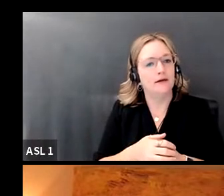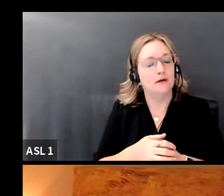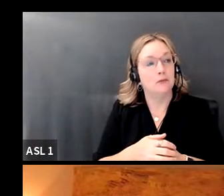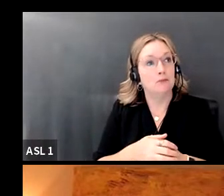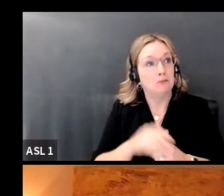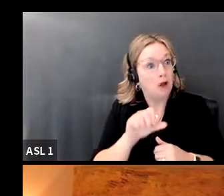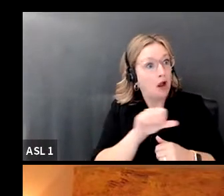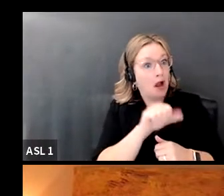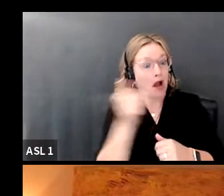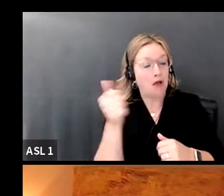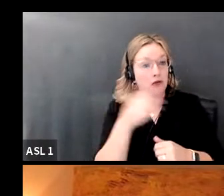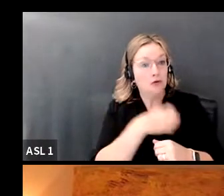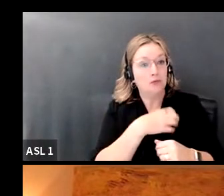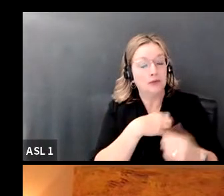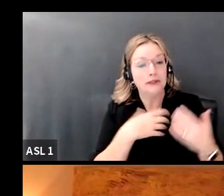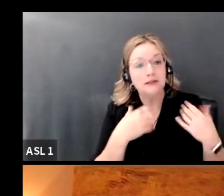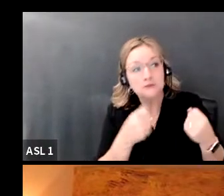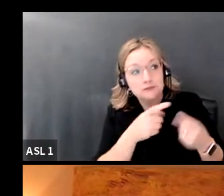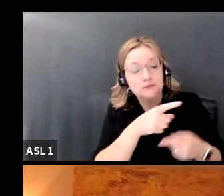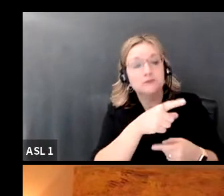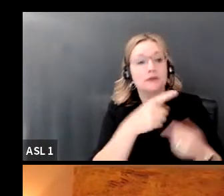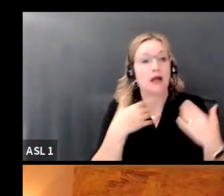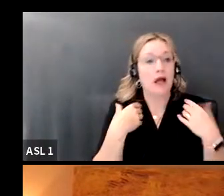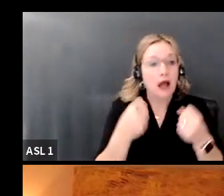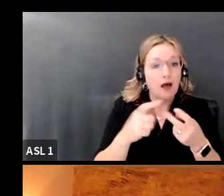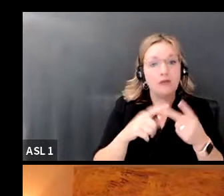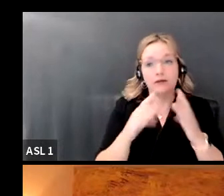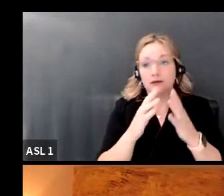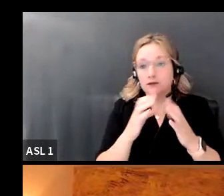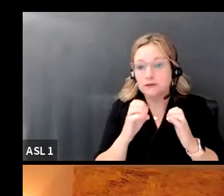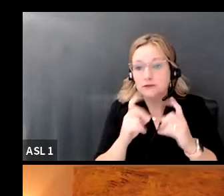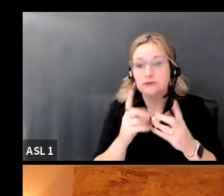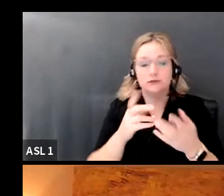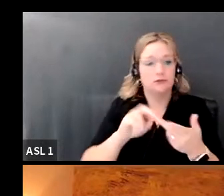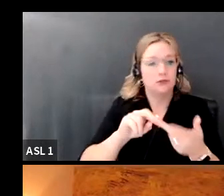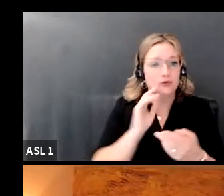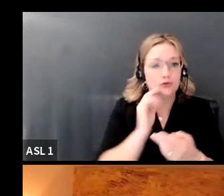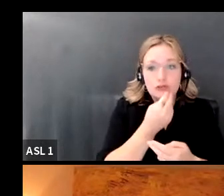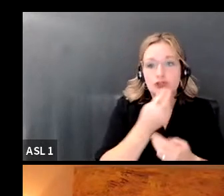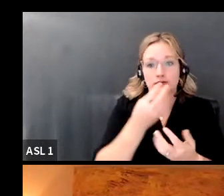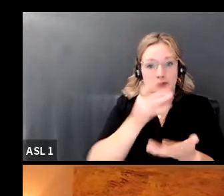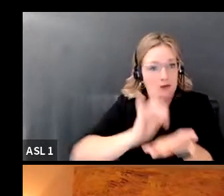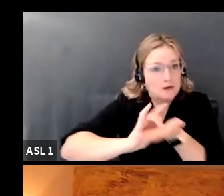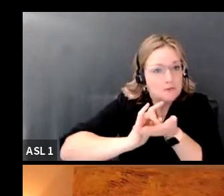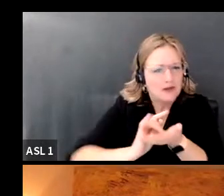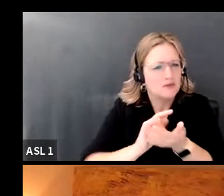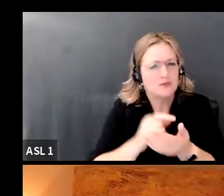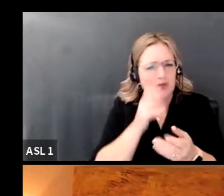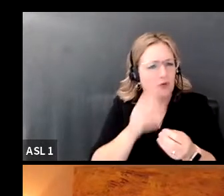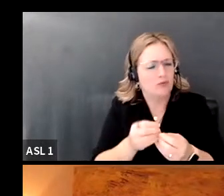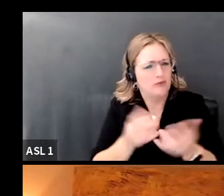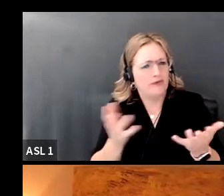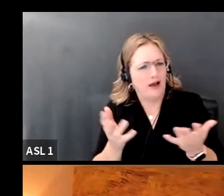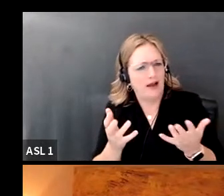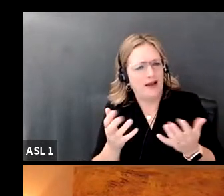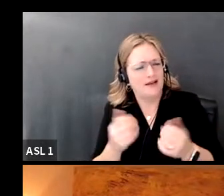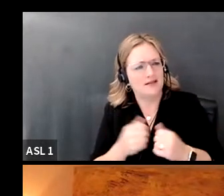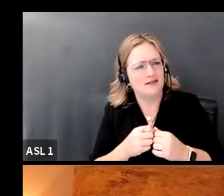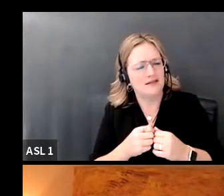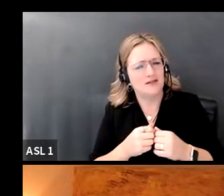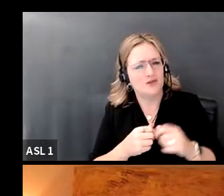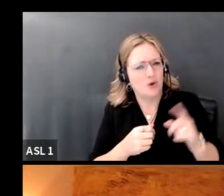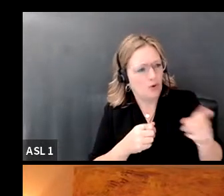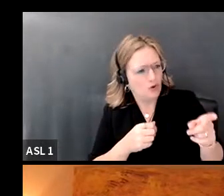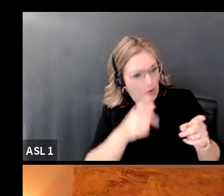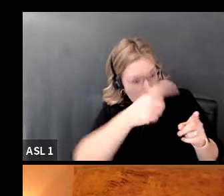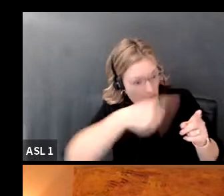uh they don't provide nutrition they don't provide housing they don't provide medical care um you guys are the one who basically